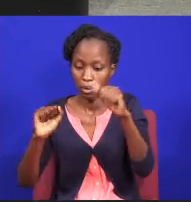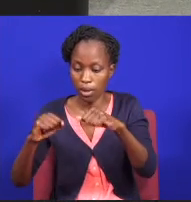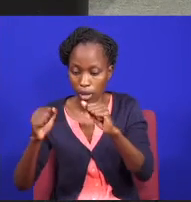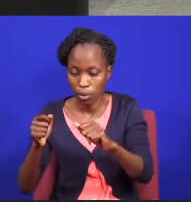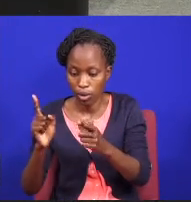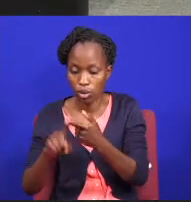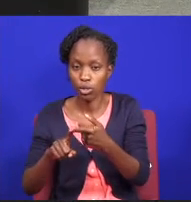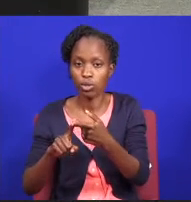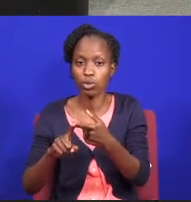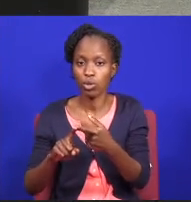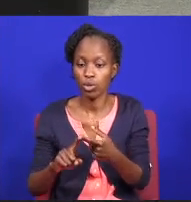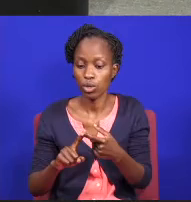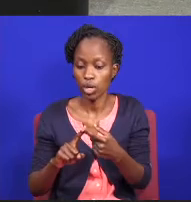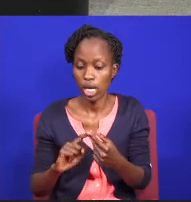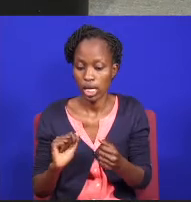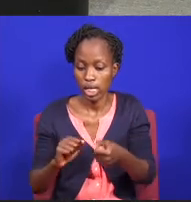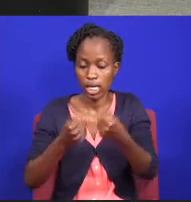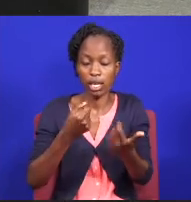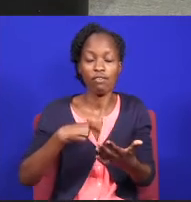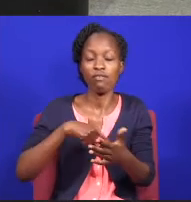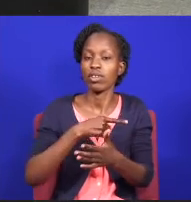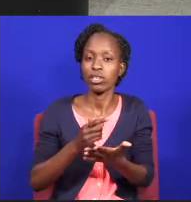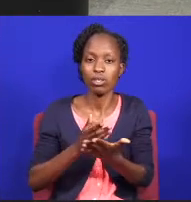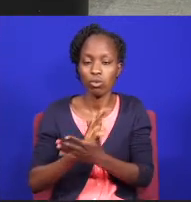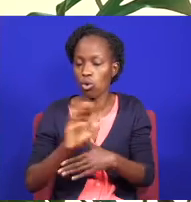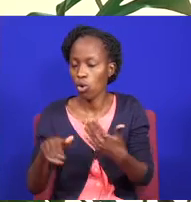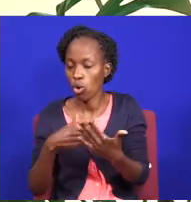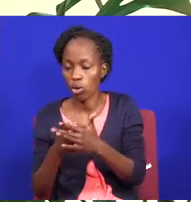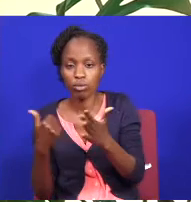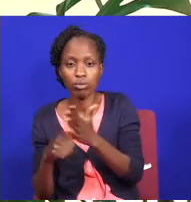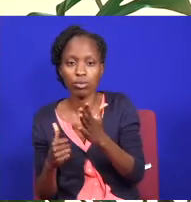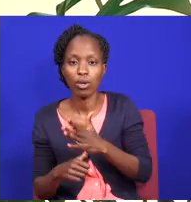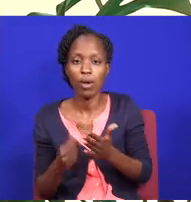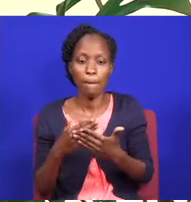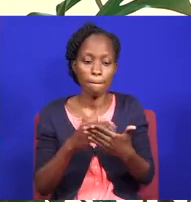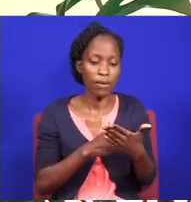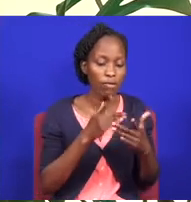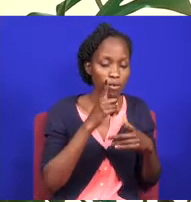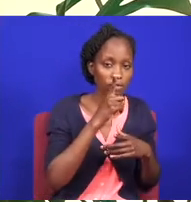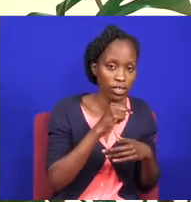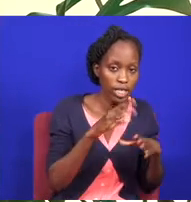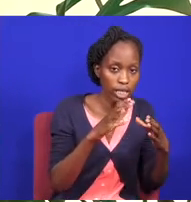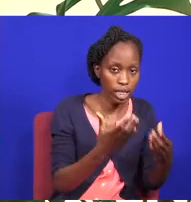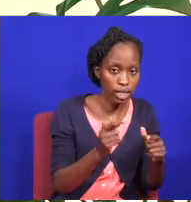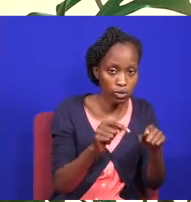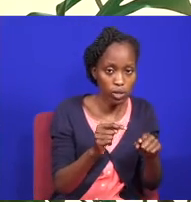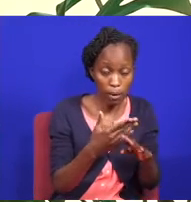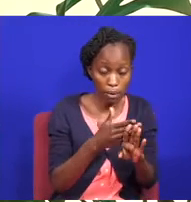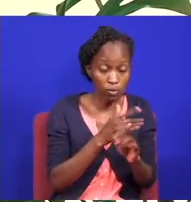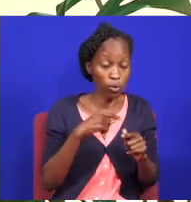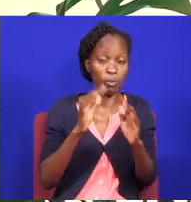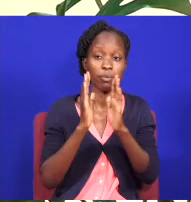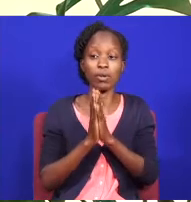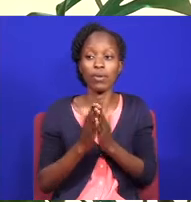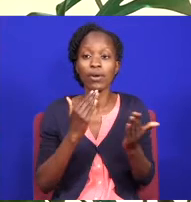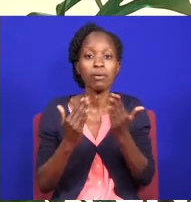through whatever it is that we are going through. Before we come to the end of our lesson, and before even we pray, maybe you